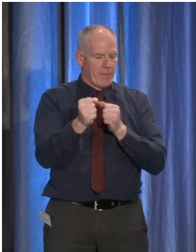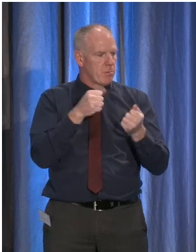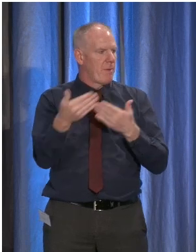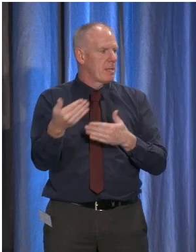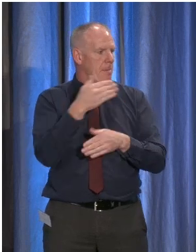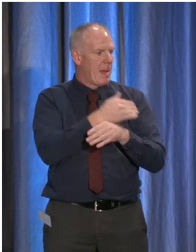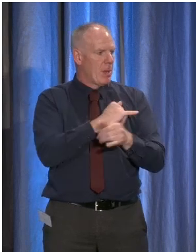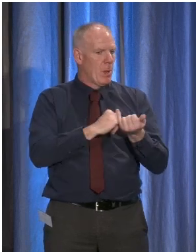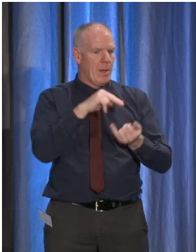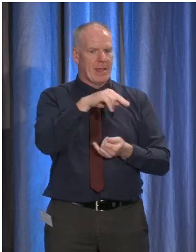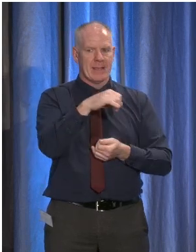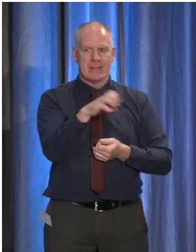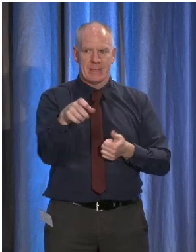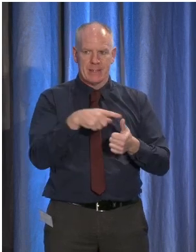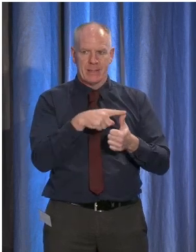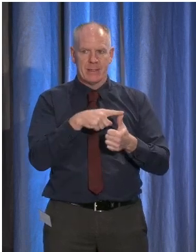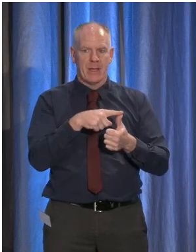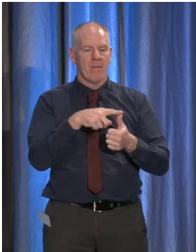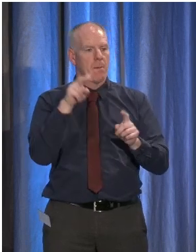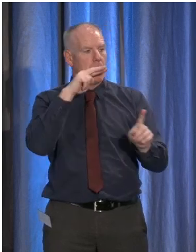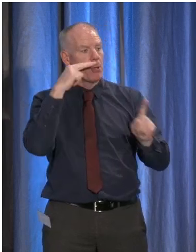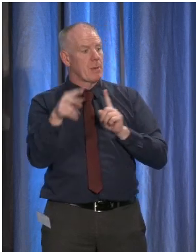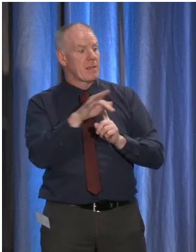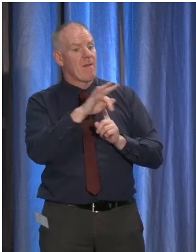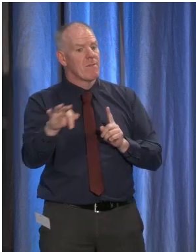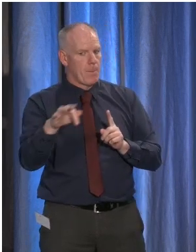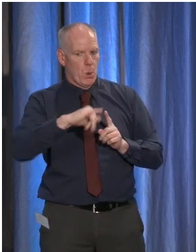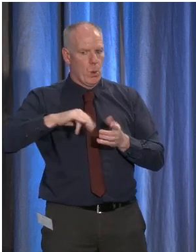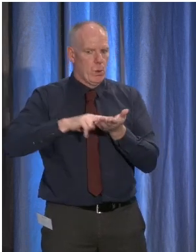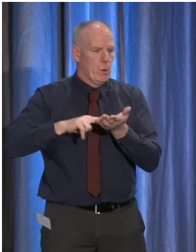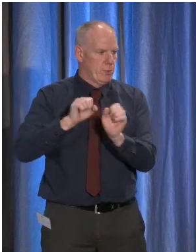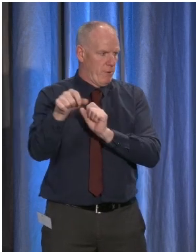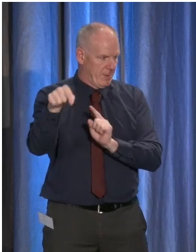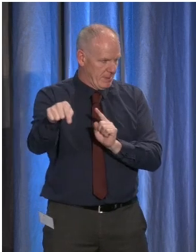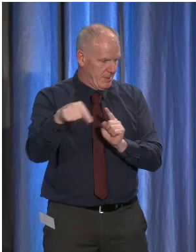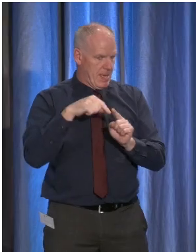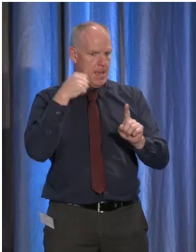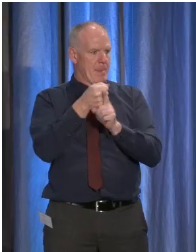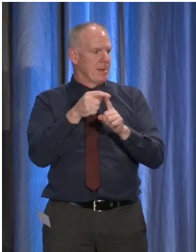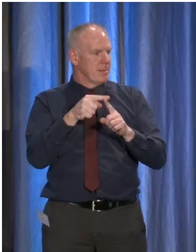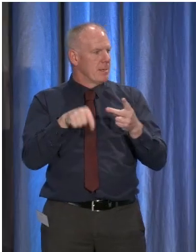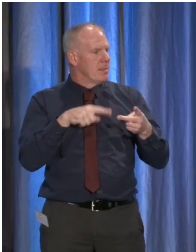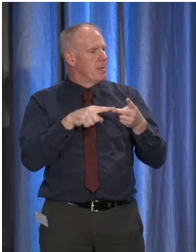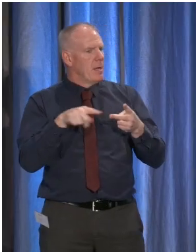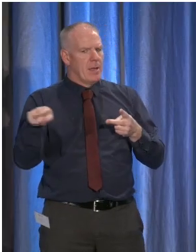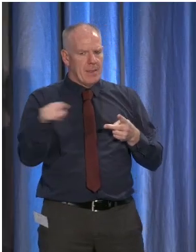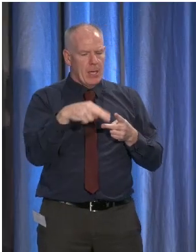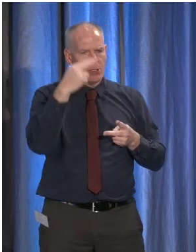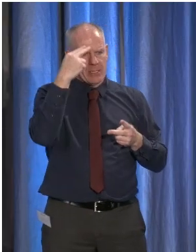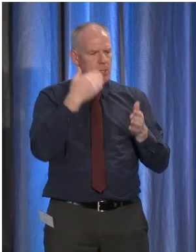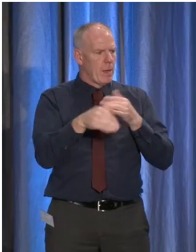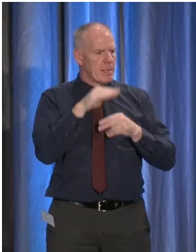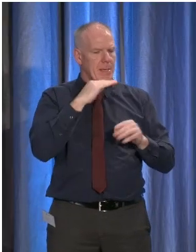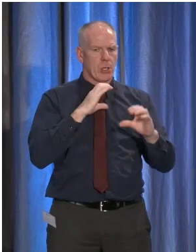by the NCSE from the perception of key beneficiaries? What perception did people have about